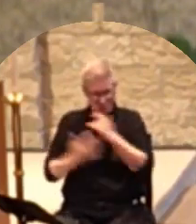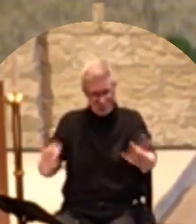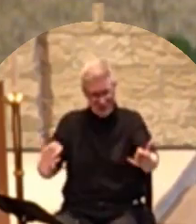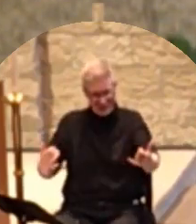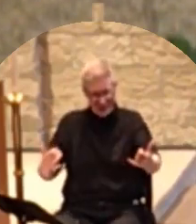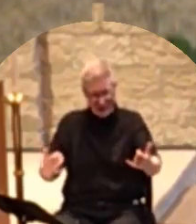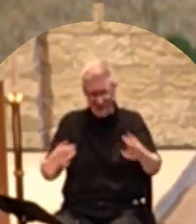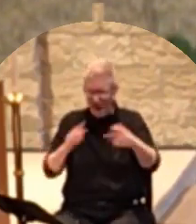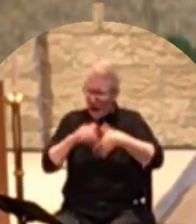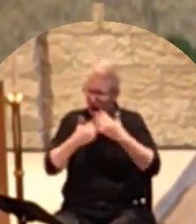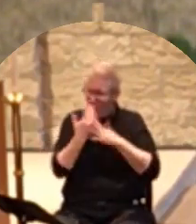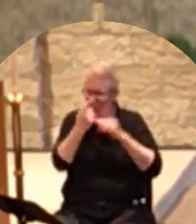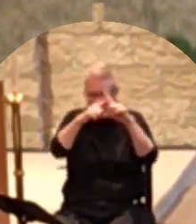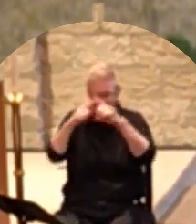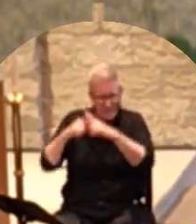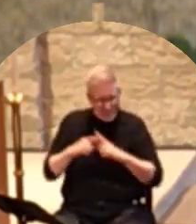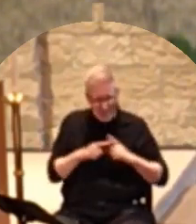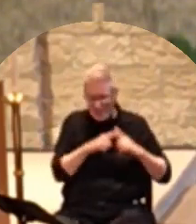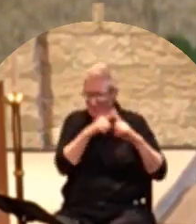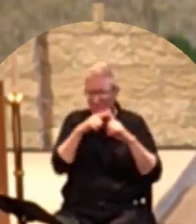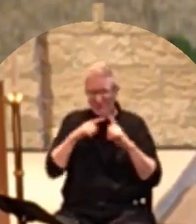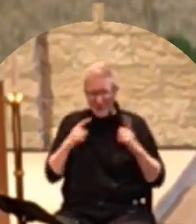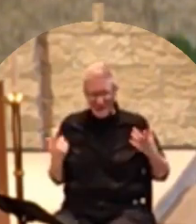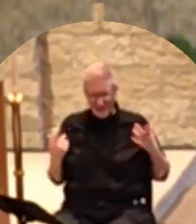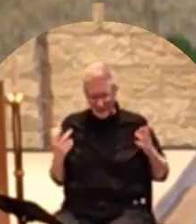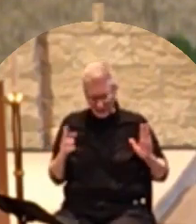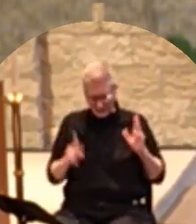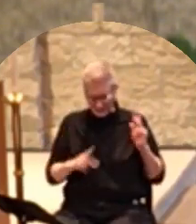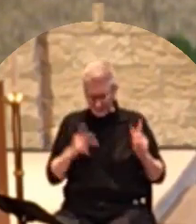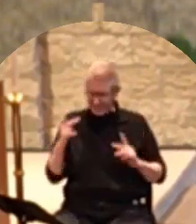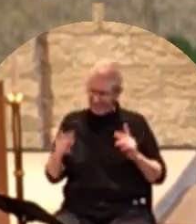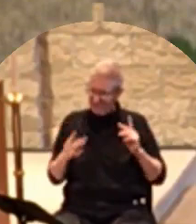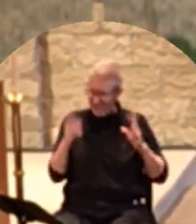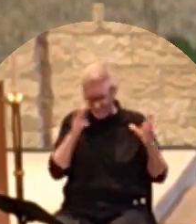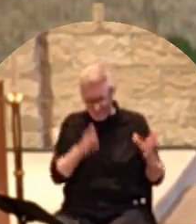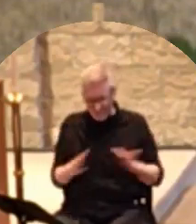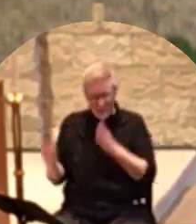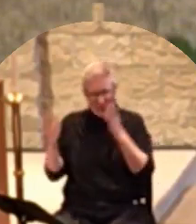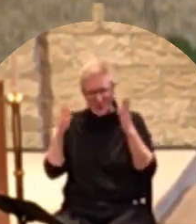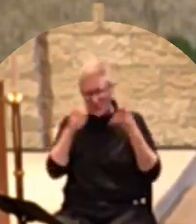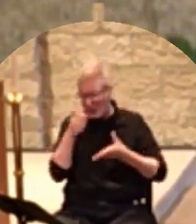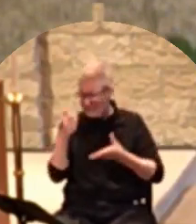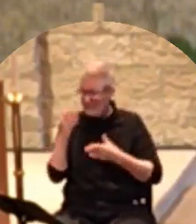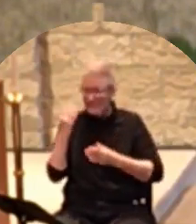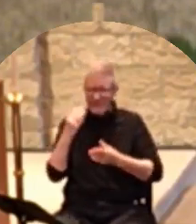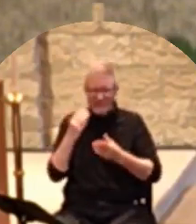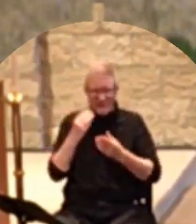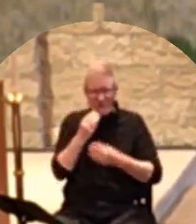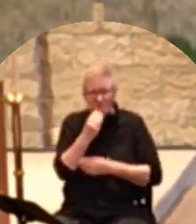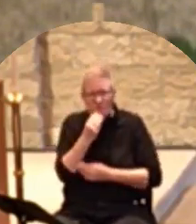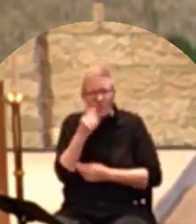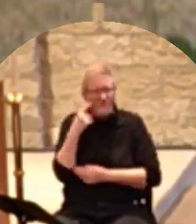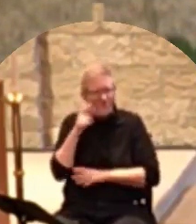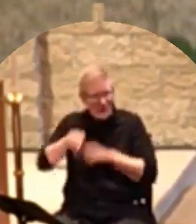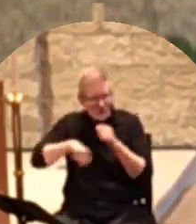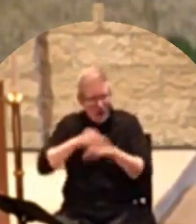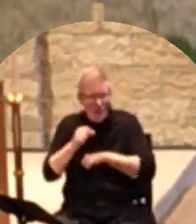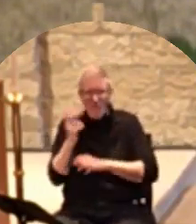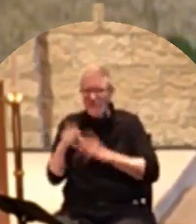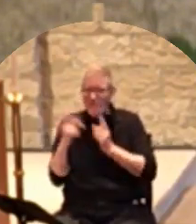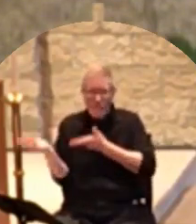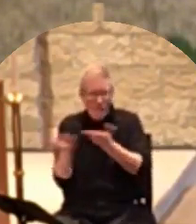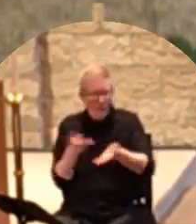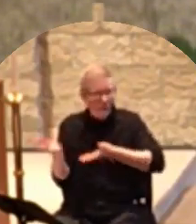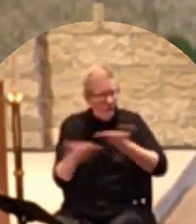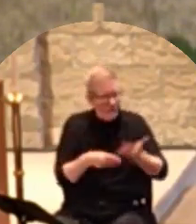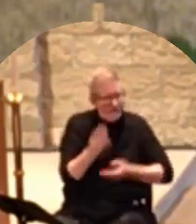now. People preparing meals for each other. People delivering meals. Chefs, famous chefs from